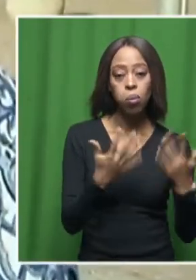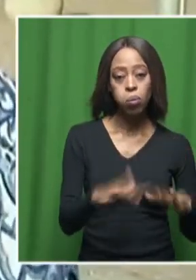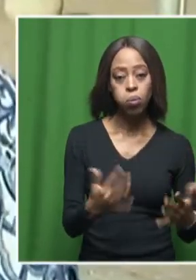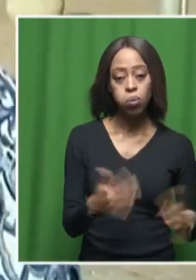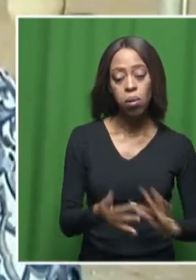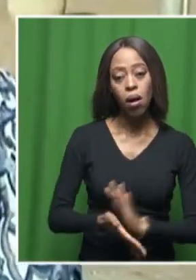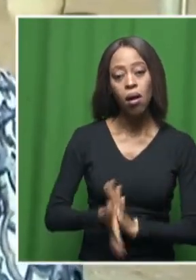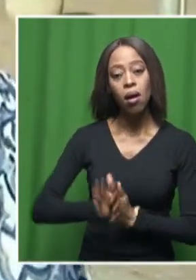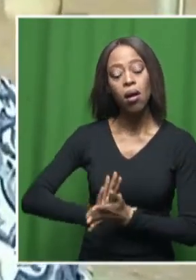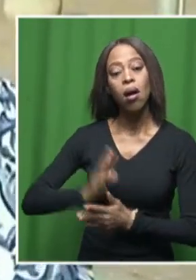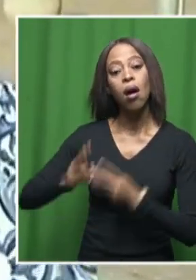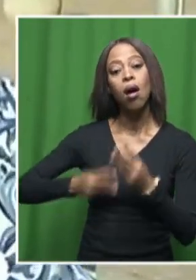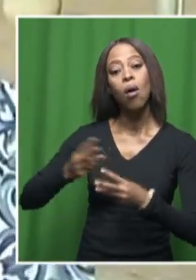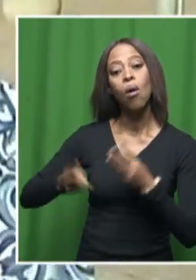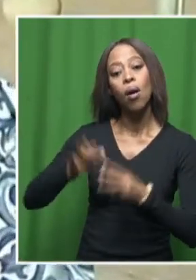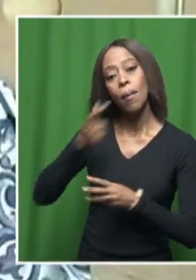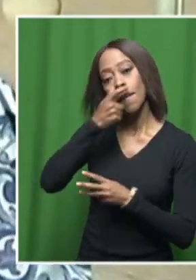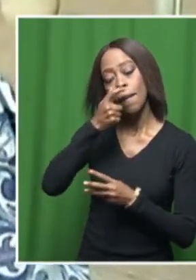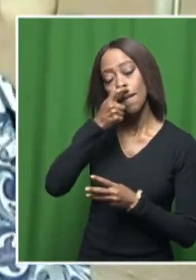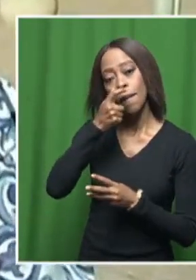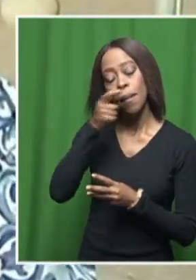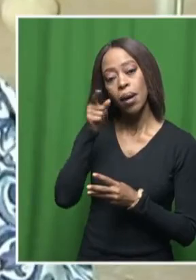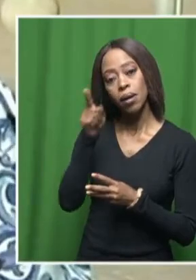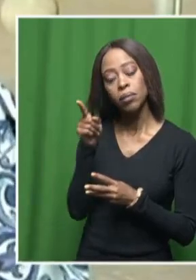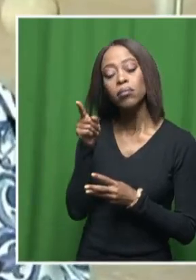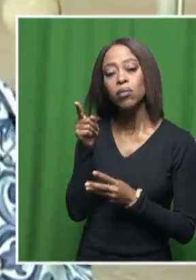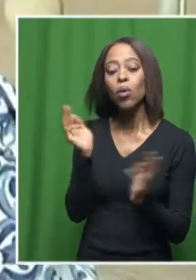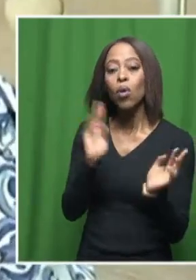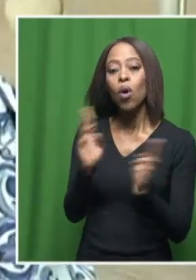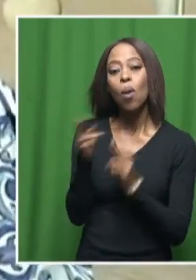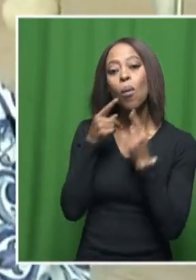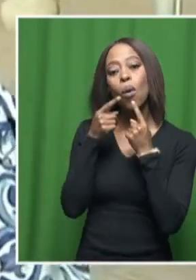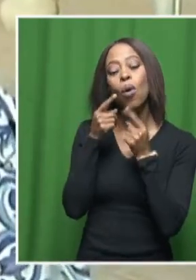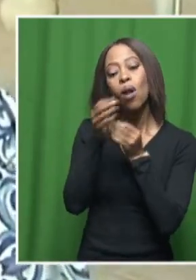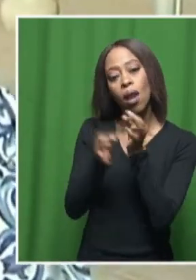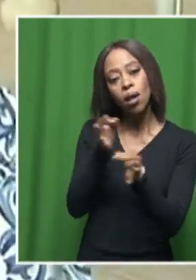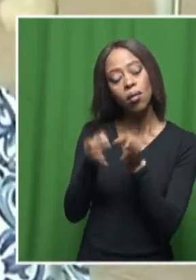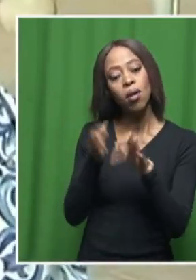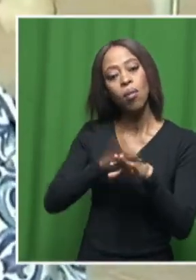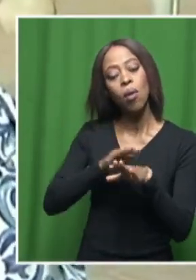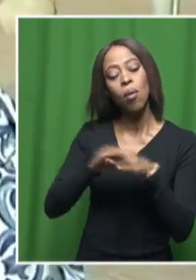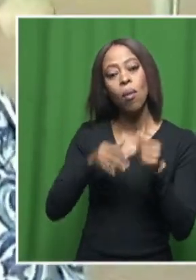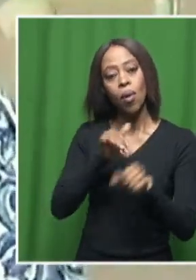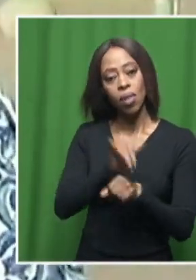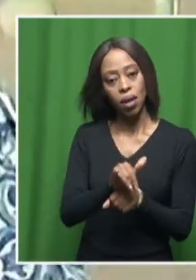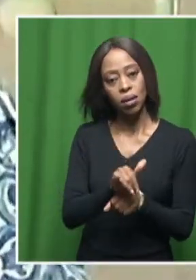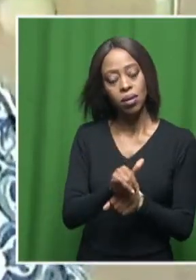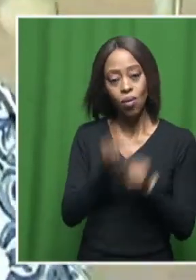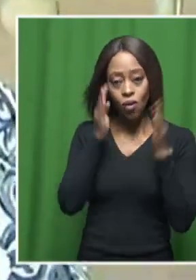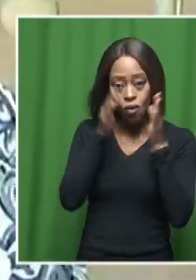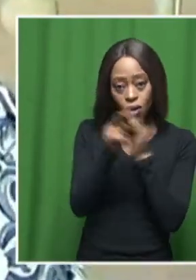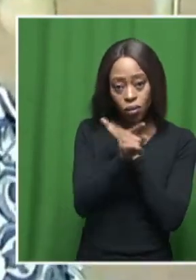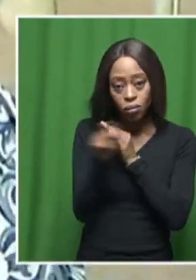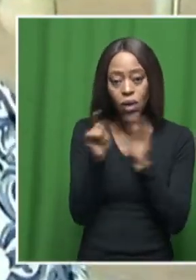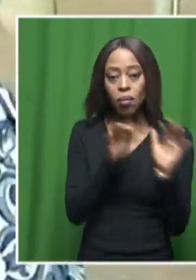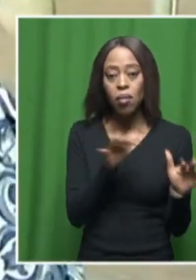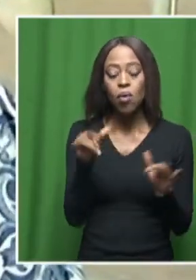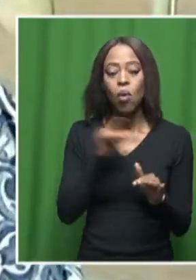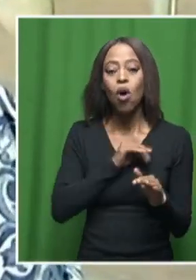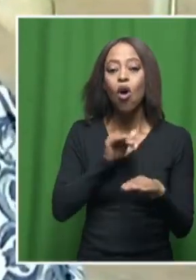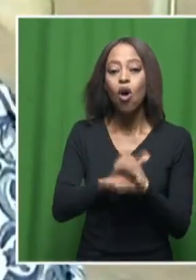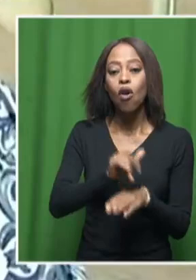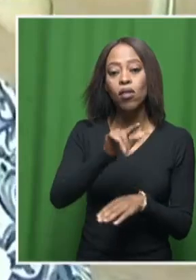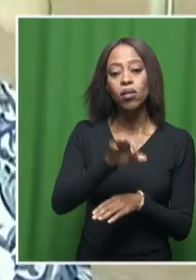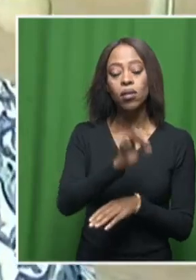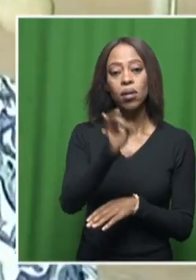work that the President, we're looking forward to him pronouncing more around that. We're looking at that category of people, because almost above